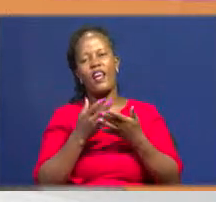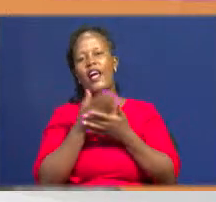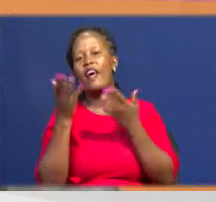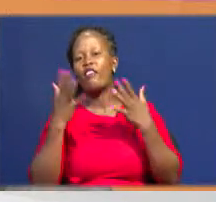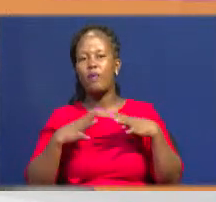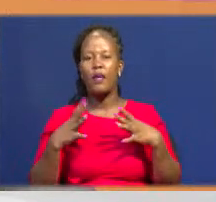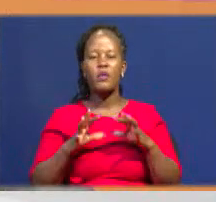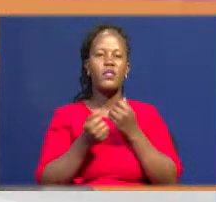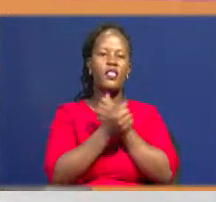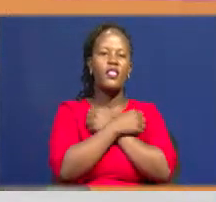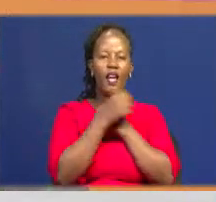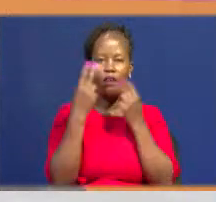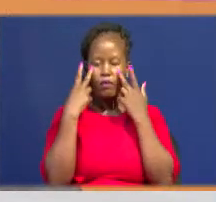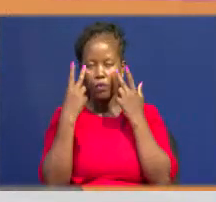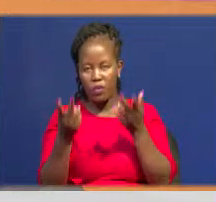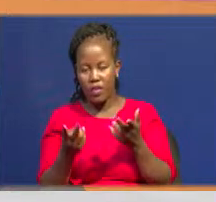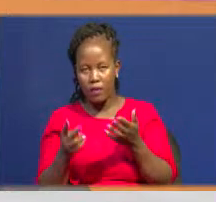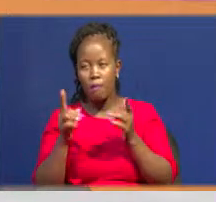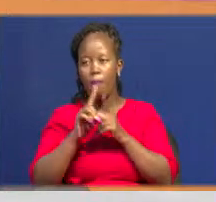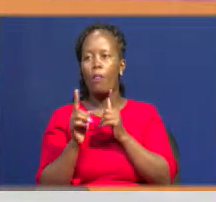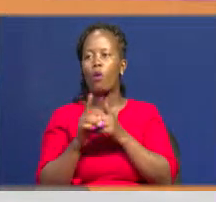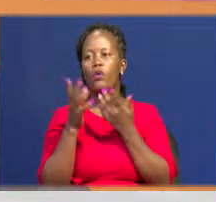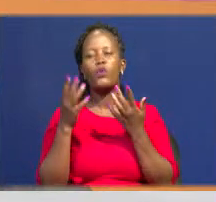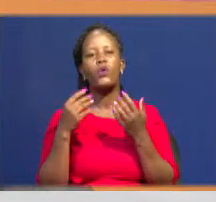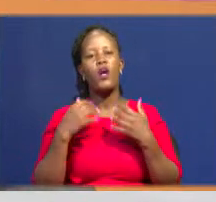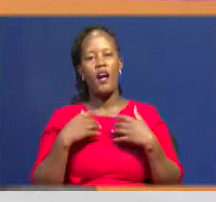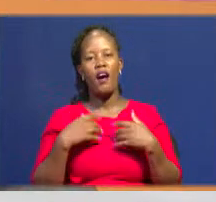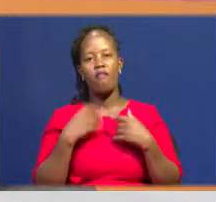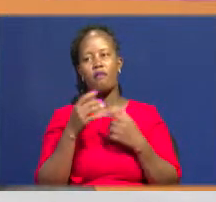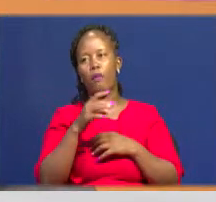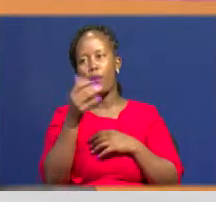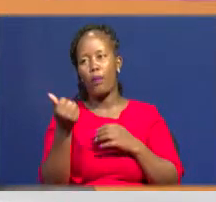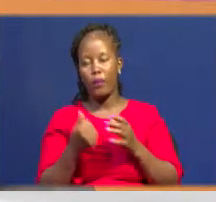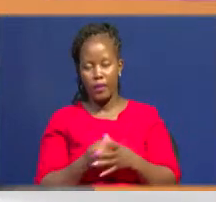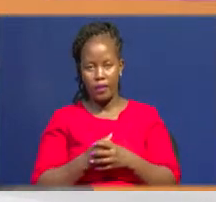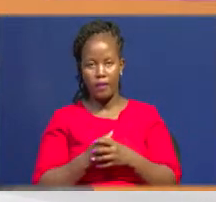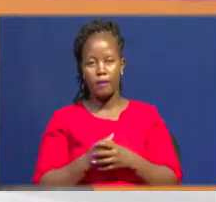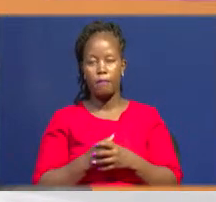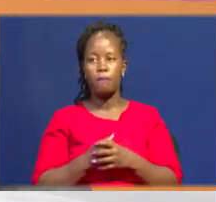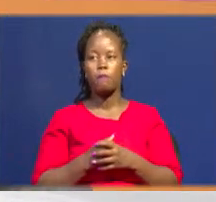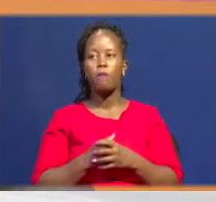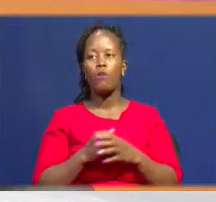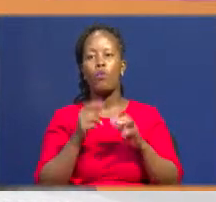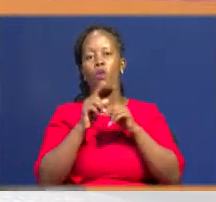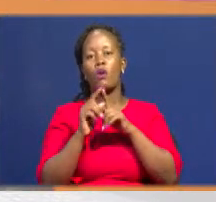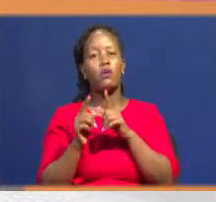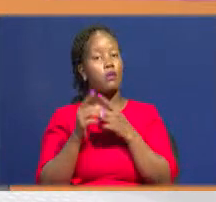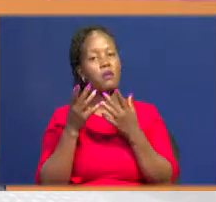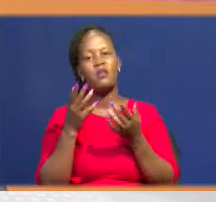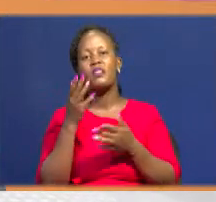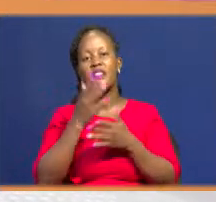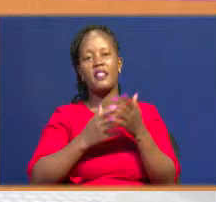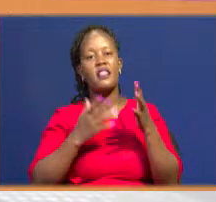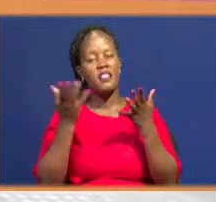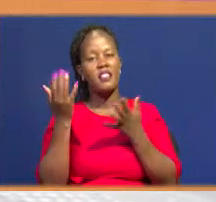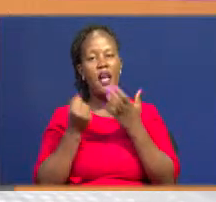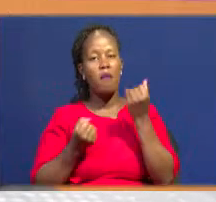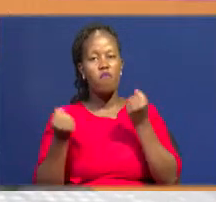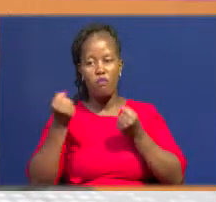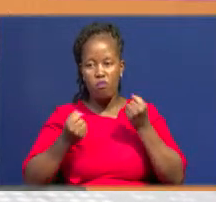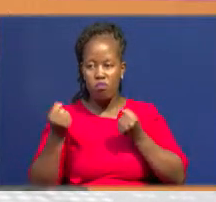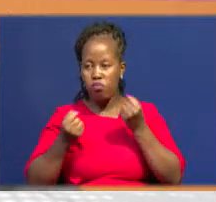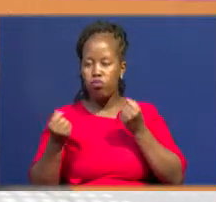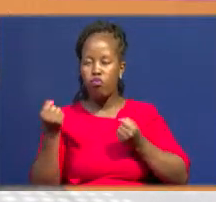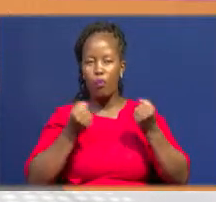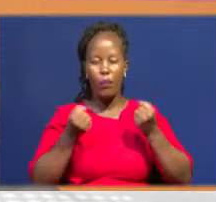safari, competed in the old safari, and also raid rallies. So, and yeah, made some of the cars, I think the Mitsubishi